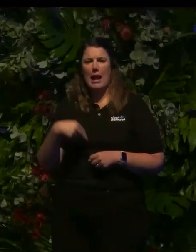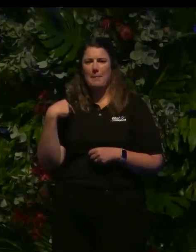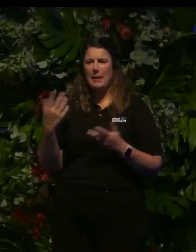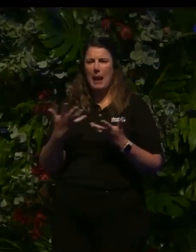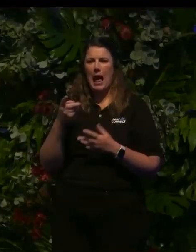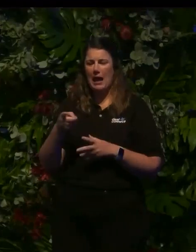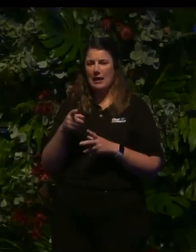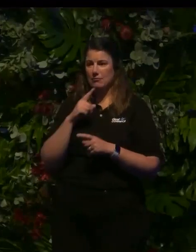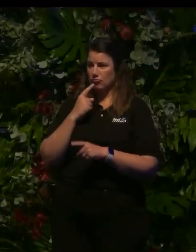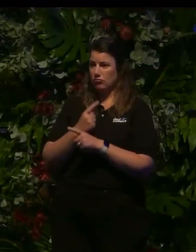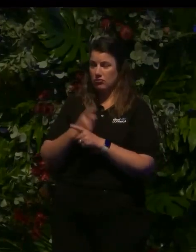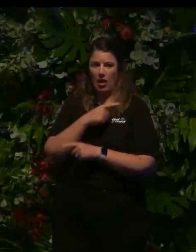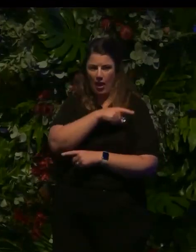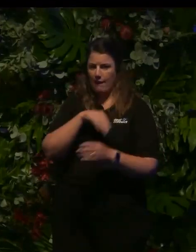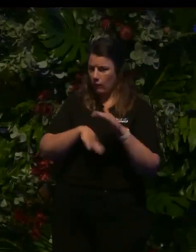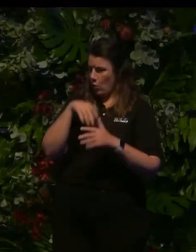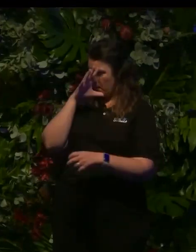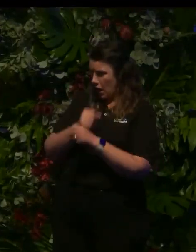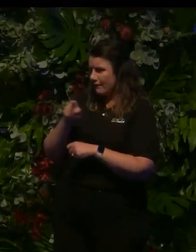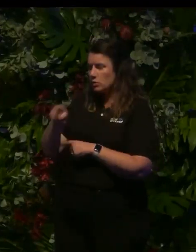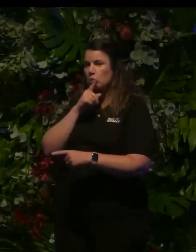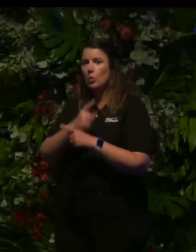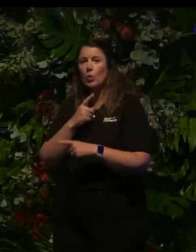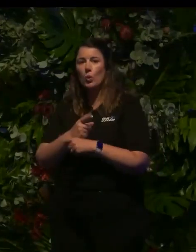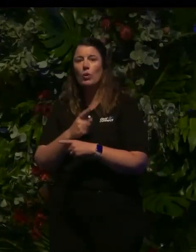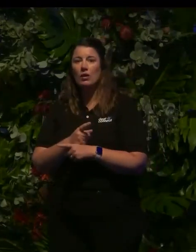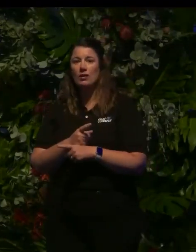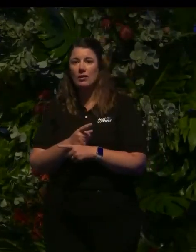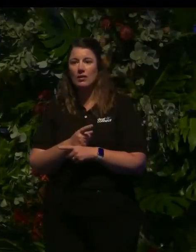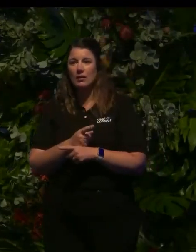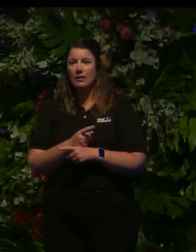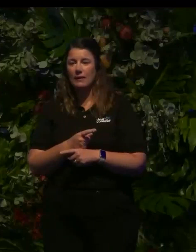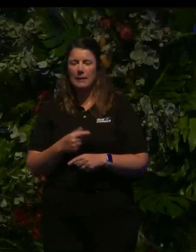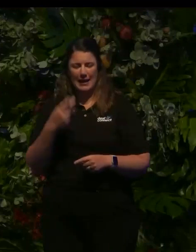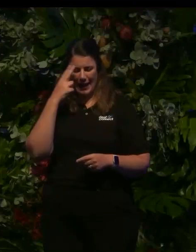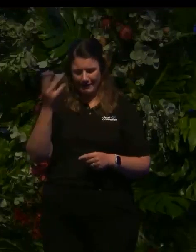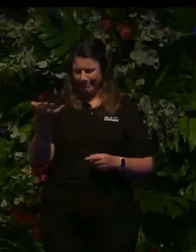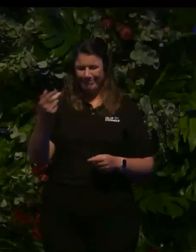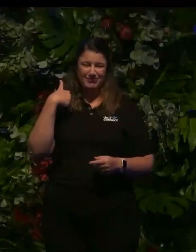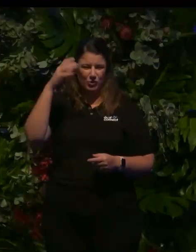that shows how I'm not interested I am in him, because I can't even remember his name.